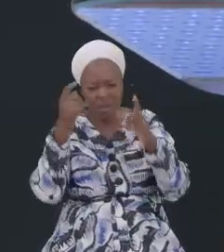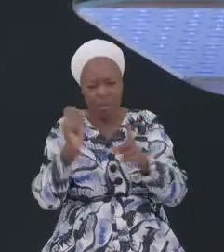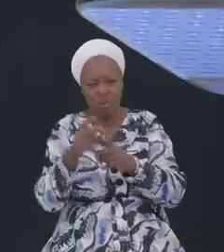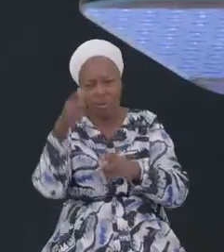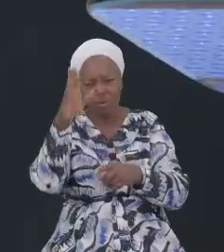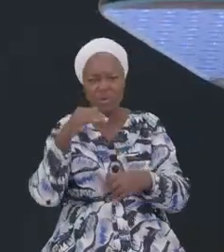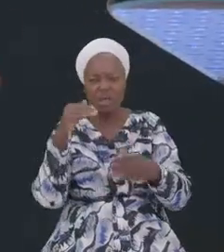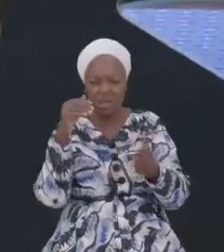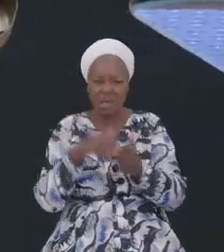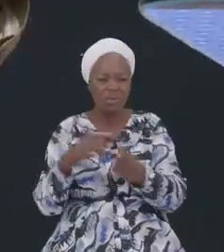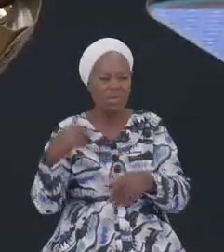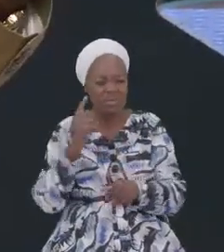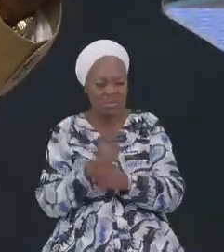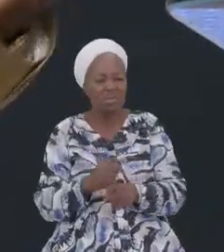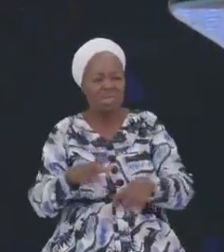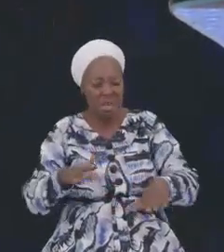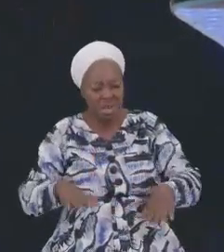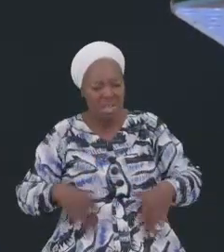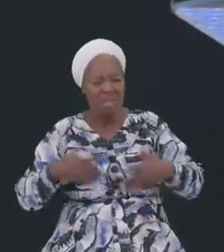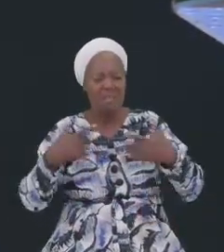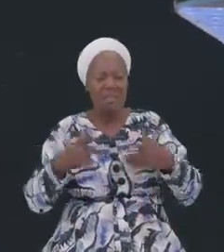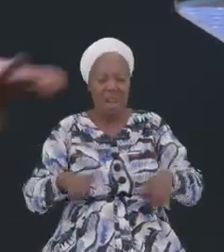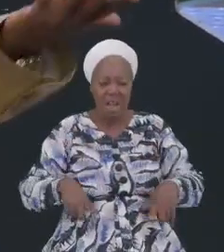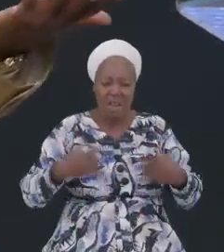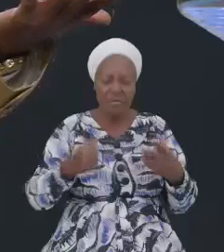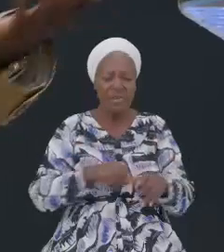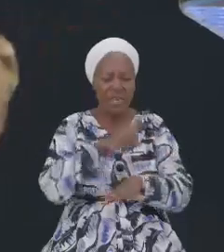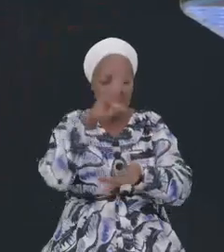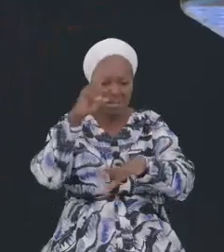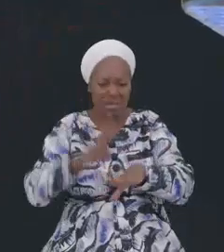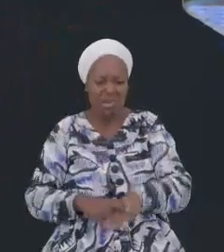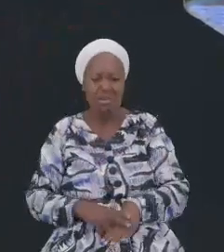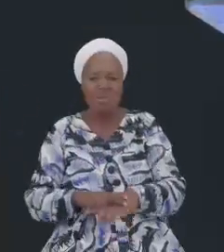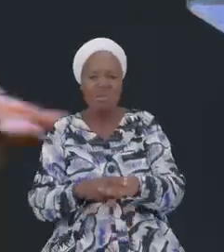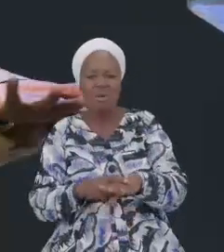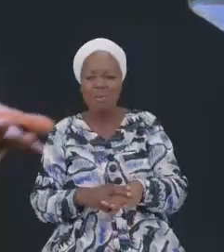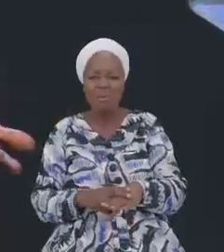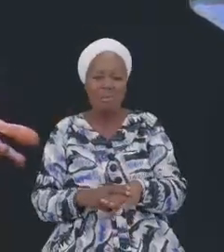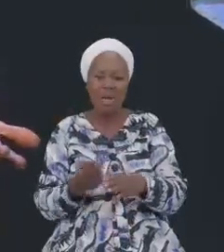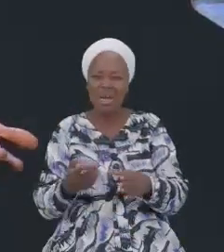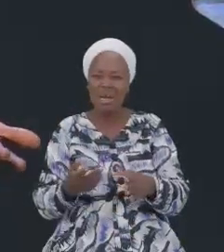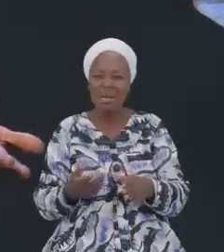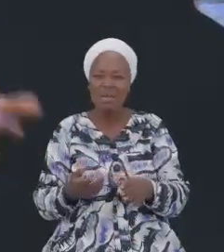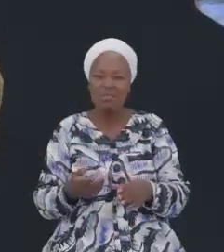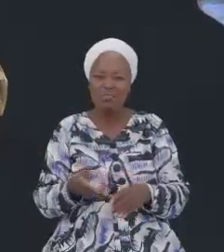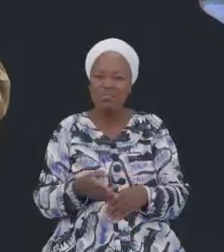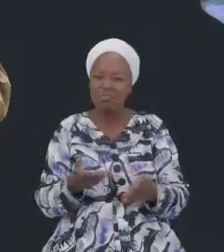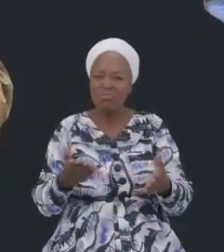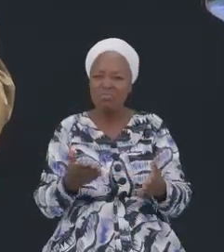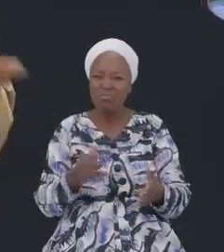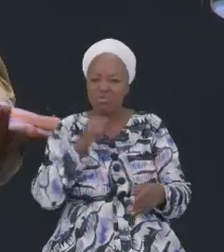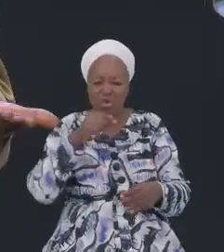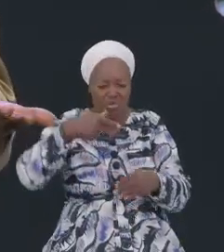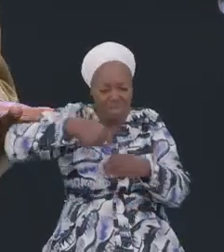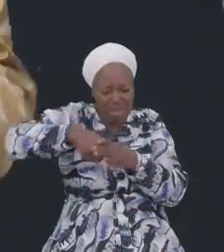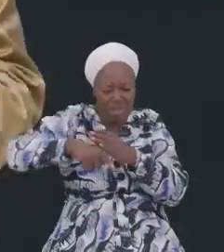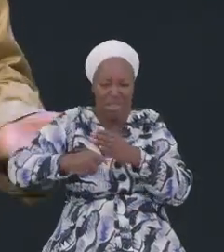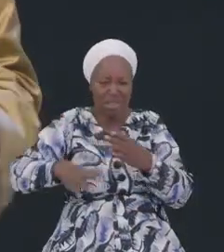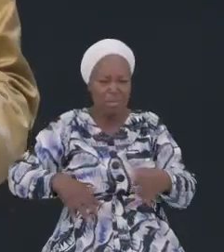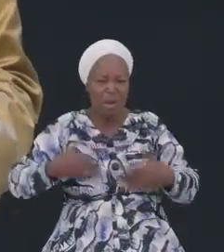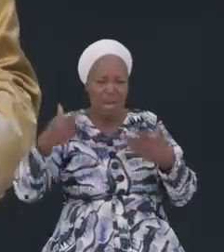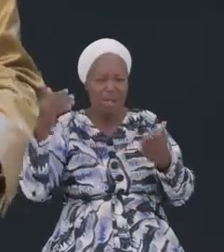just living a nominal, shallow life. We're no more deeper life. We're no more higher